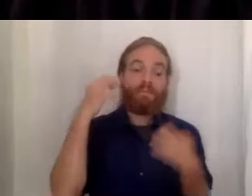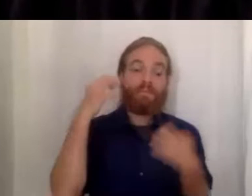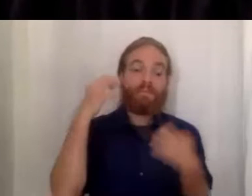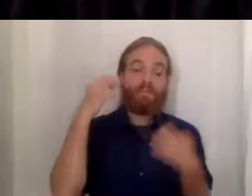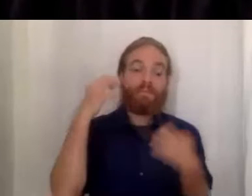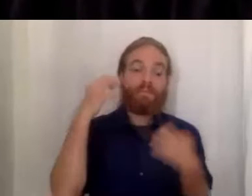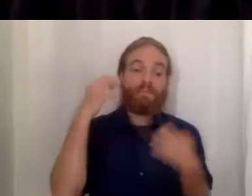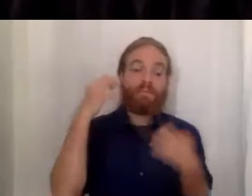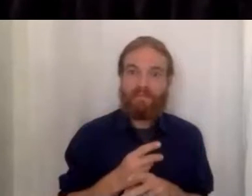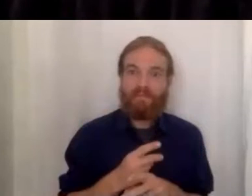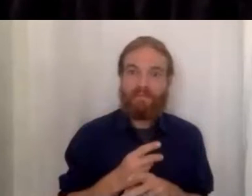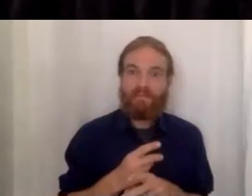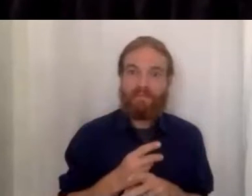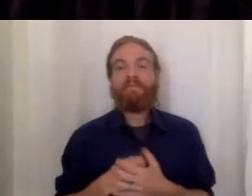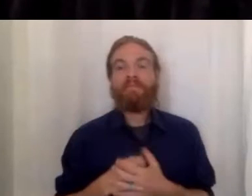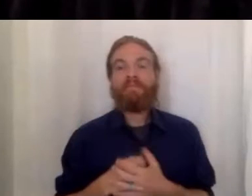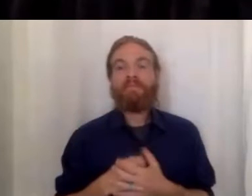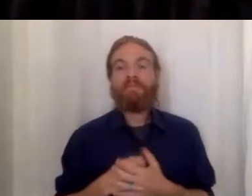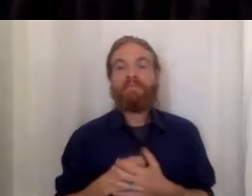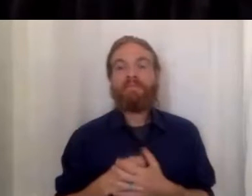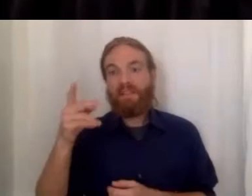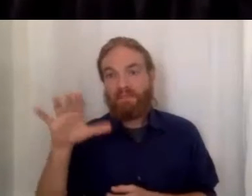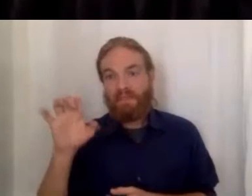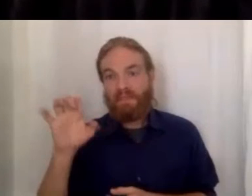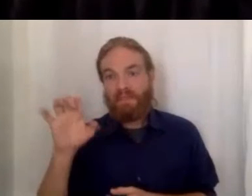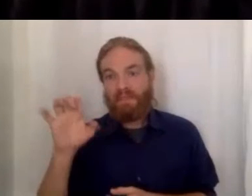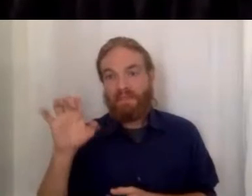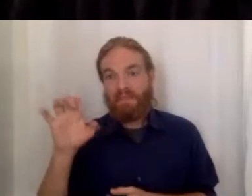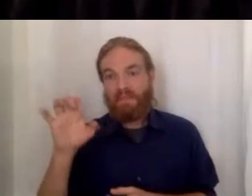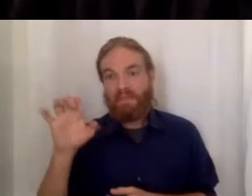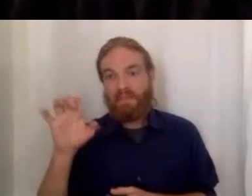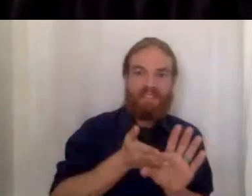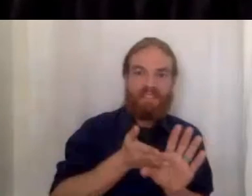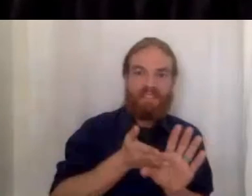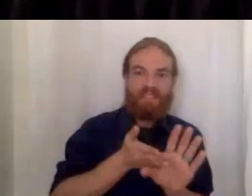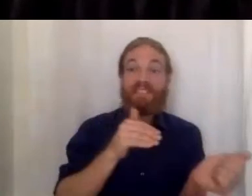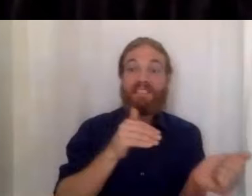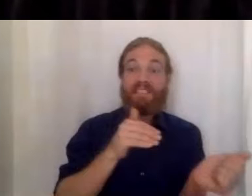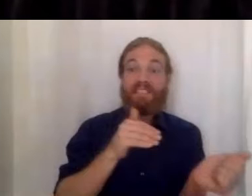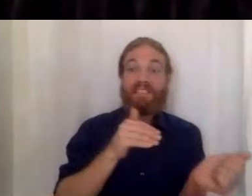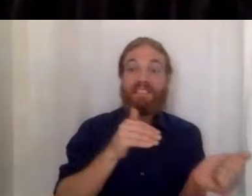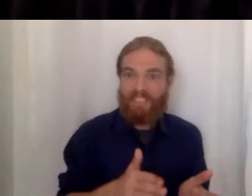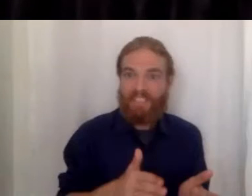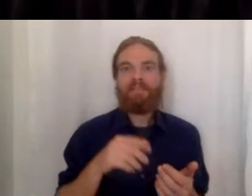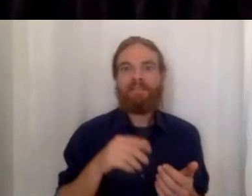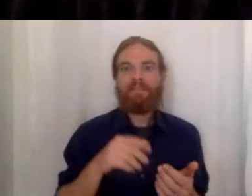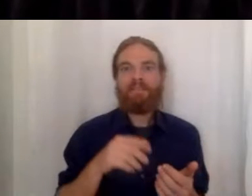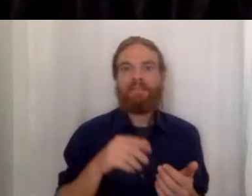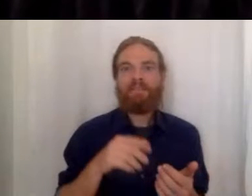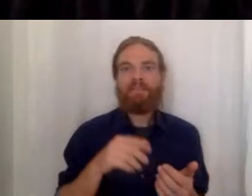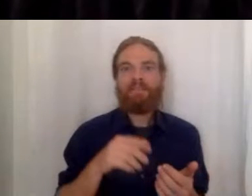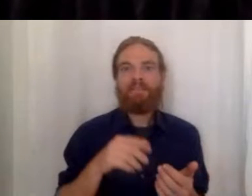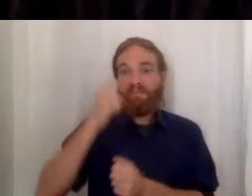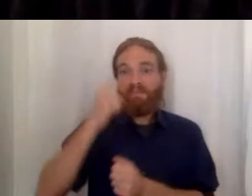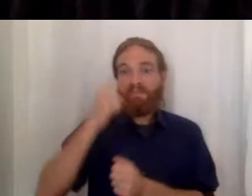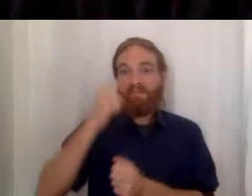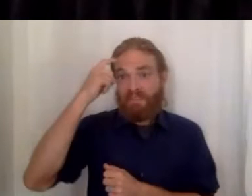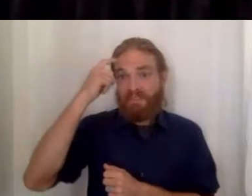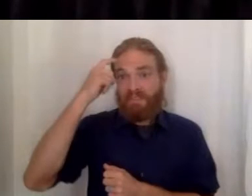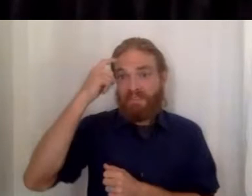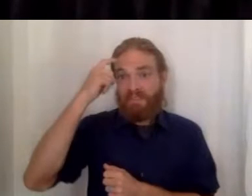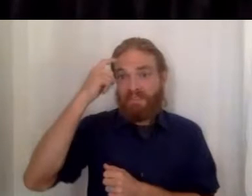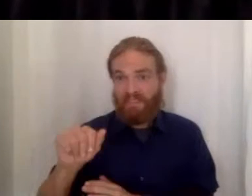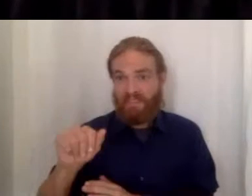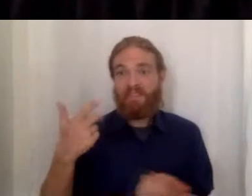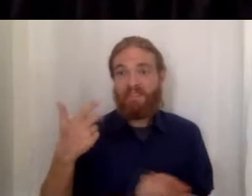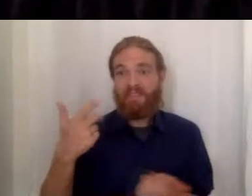psychiatric facilities for individuals with intellectual and developmental disabilities, and nursing homes. The regulation does not apply to individuals,